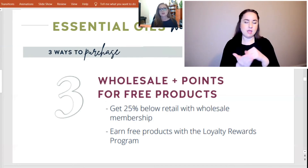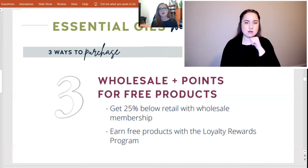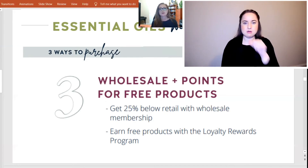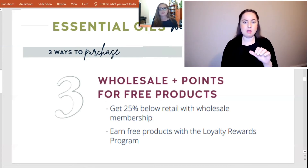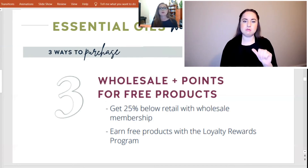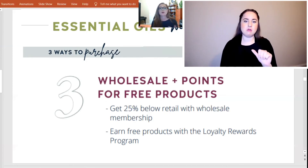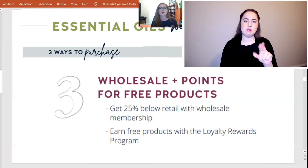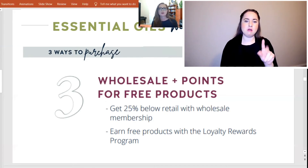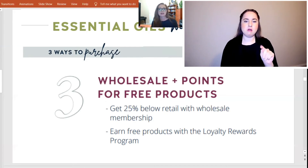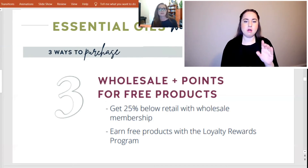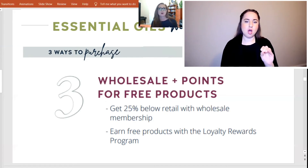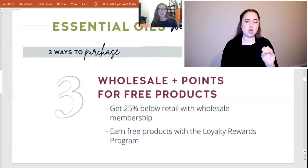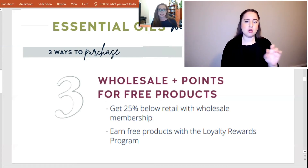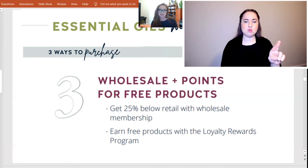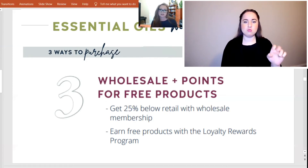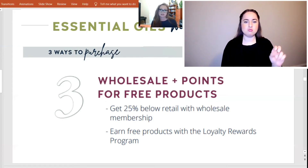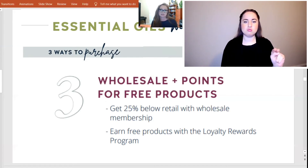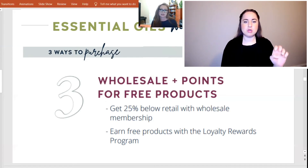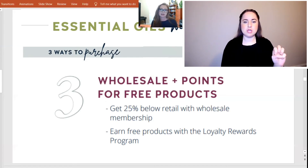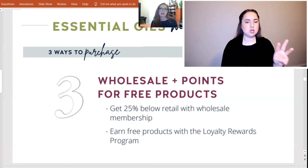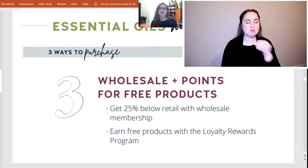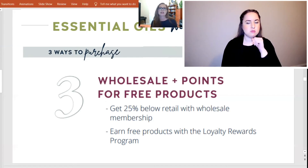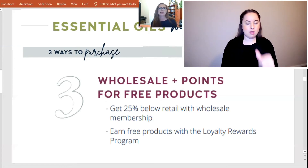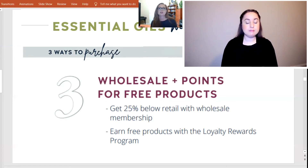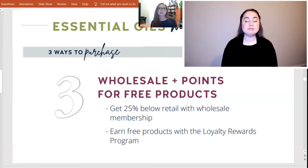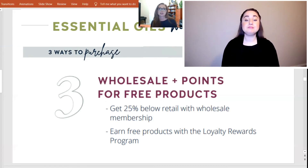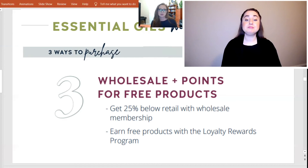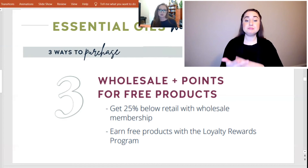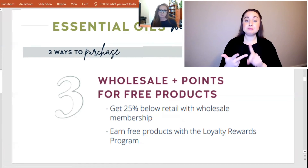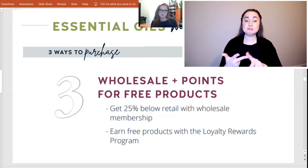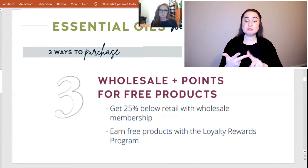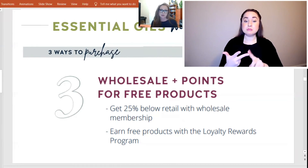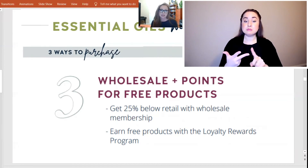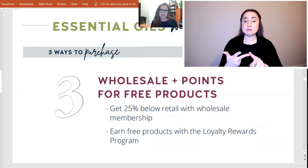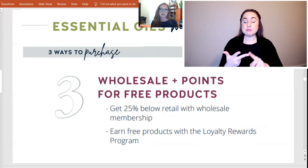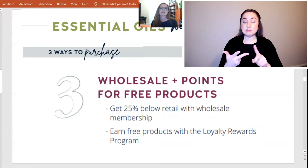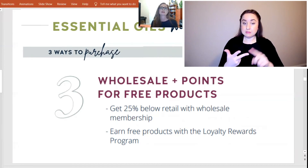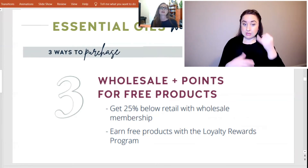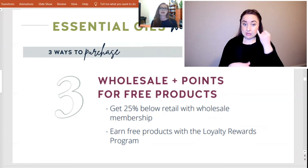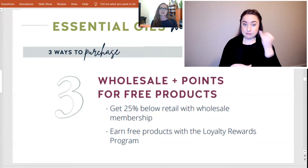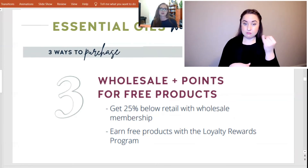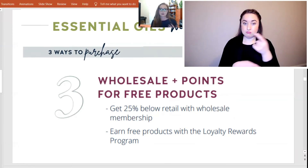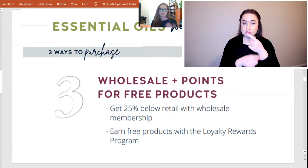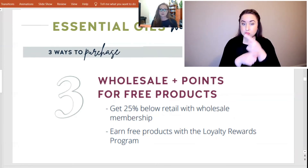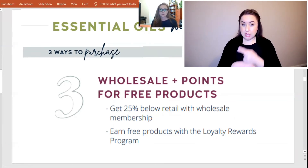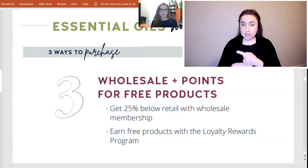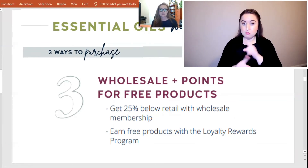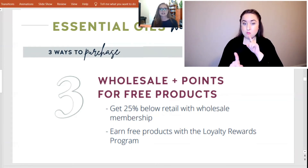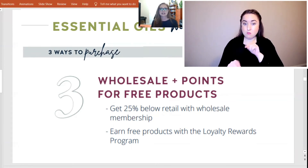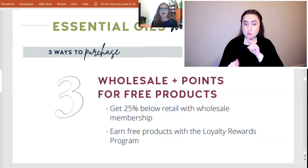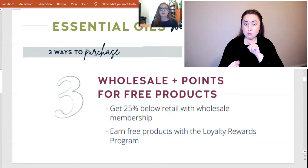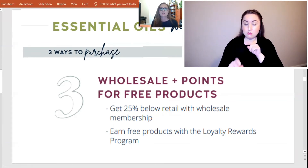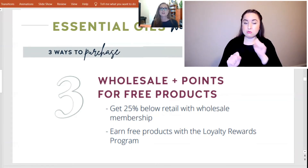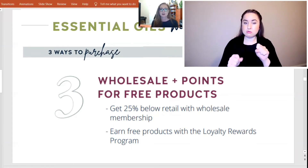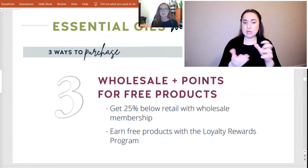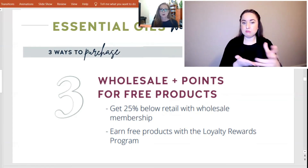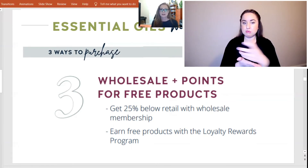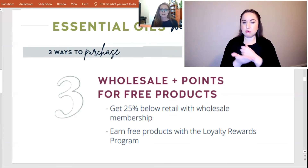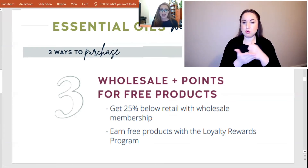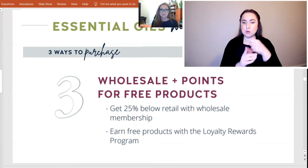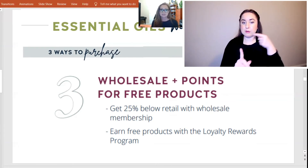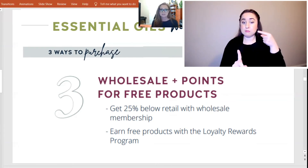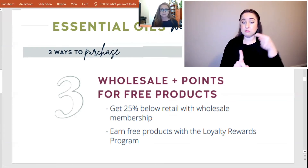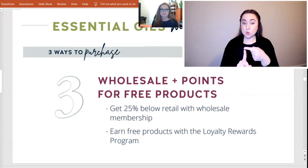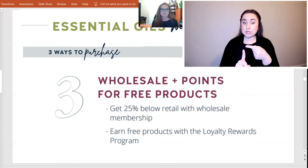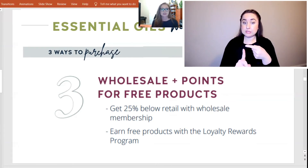we can talk to you about earning points and getting your shipping for free. So if you're interested in that, we can share more